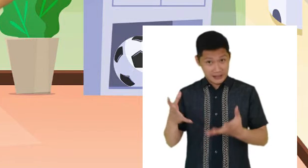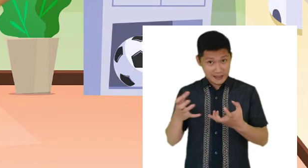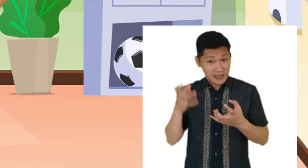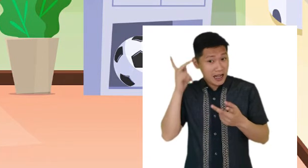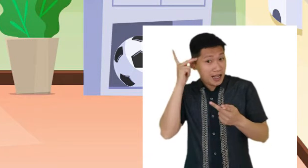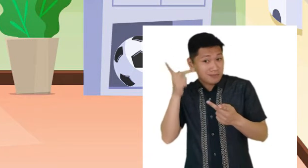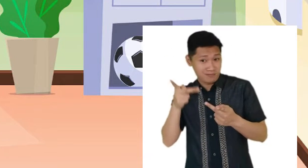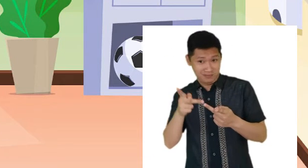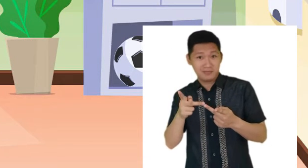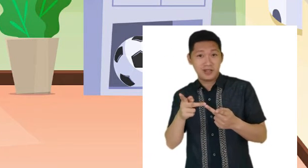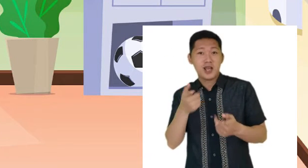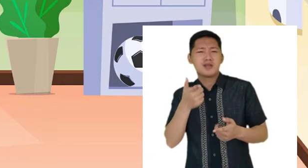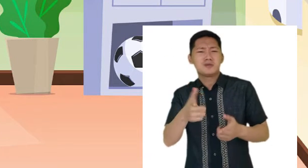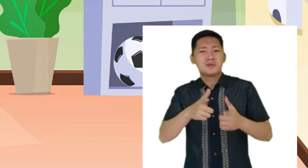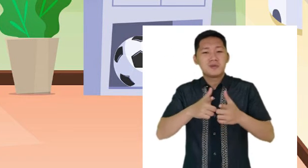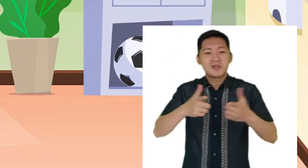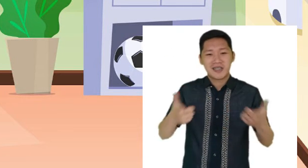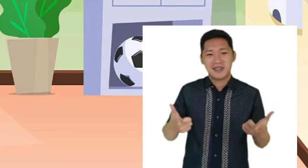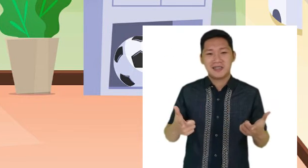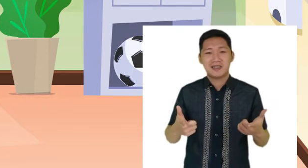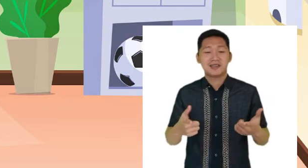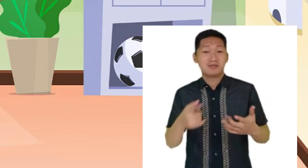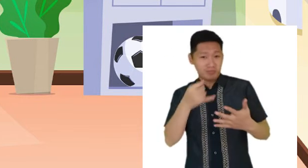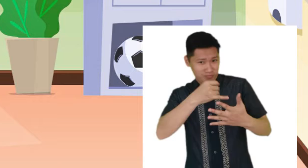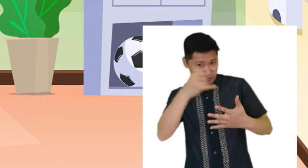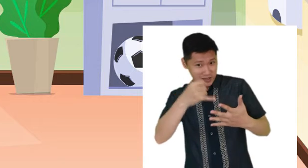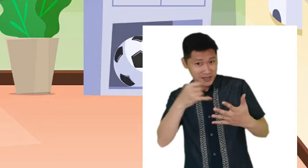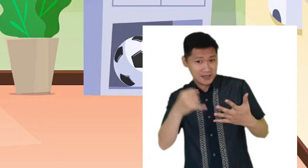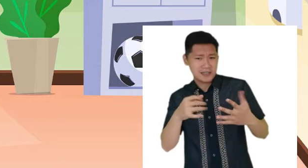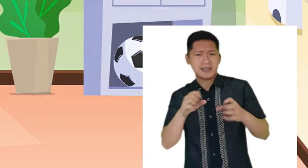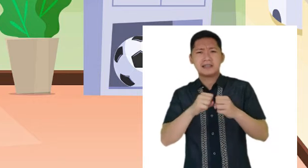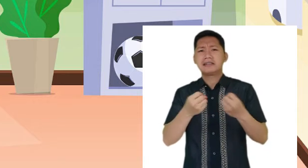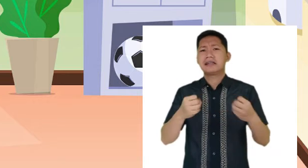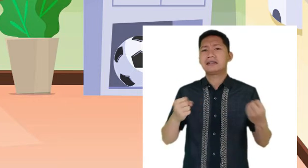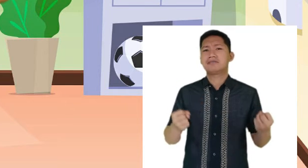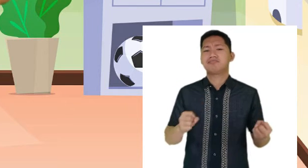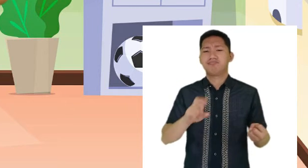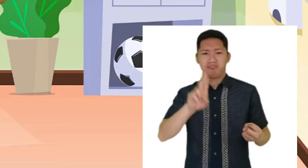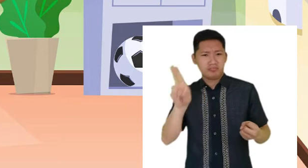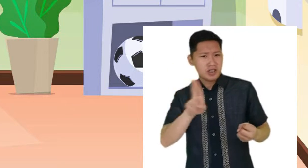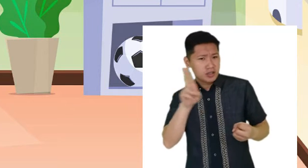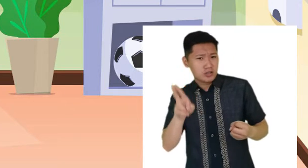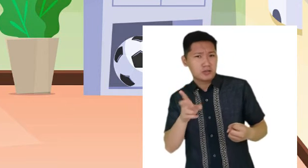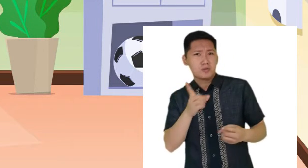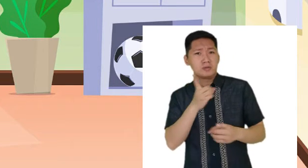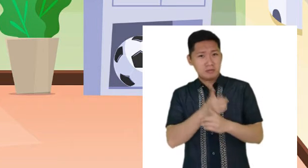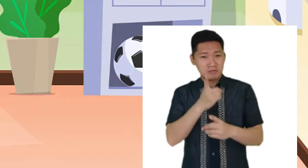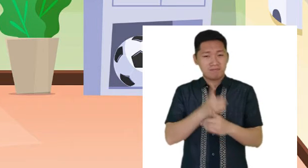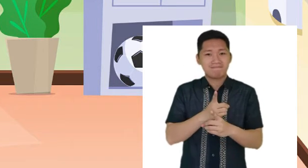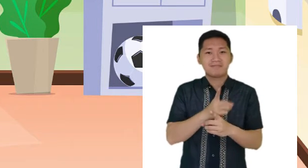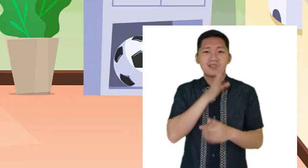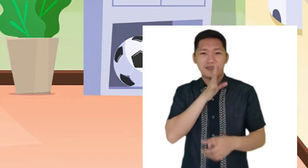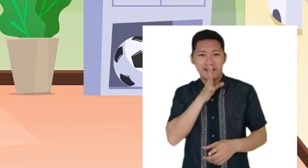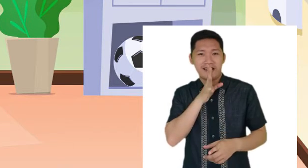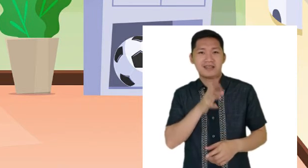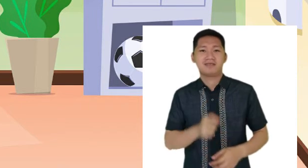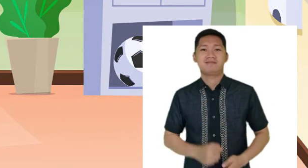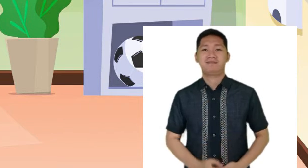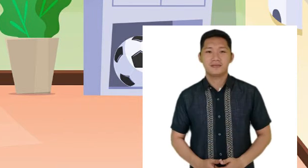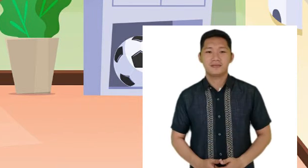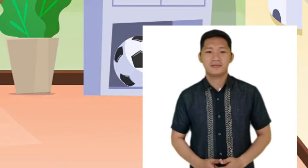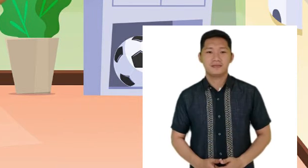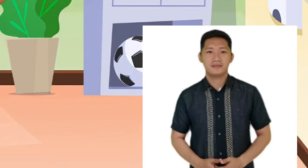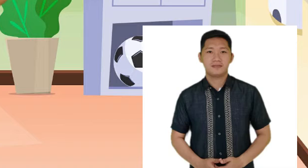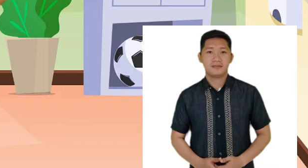If you got it perfectly, you did great. You were able to identify the sentences that used correct